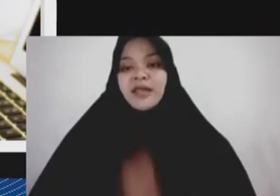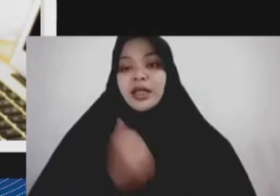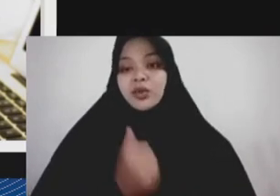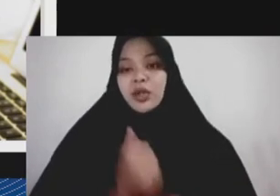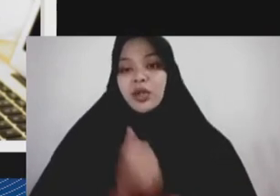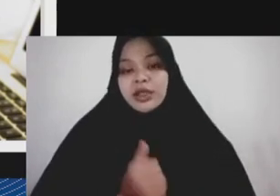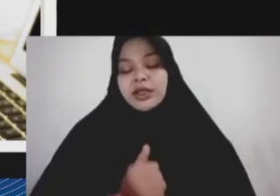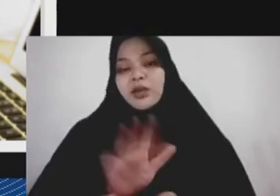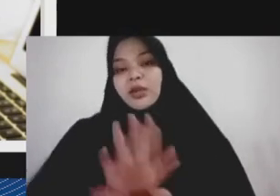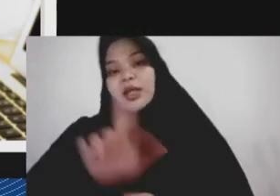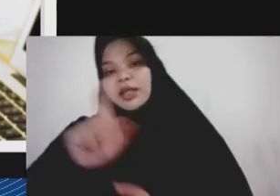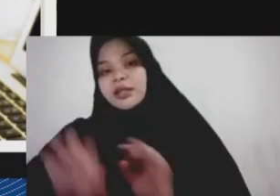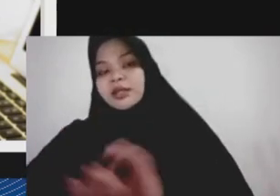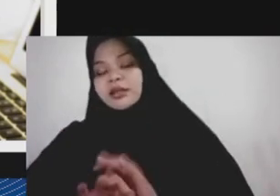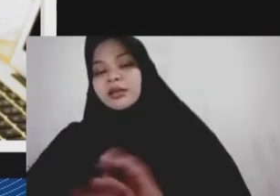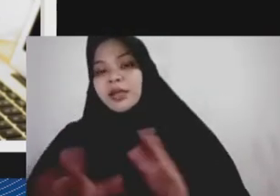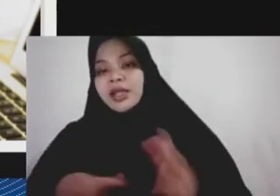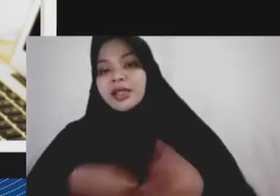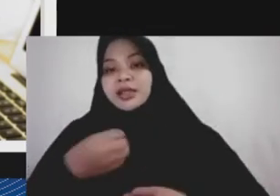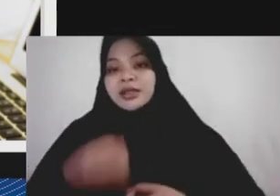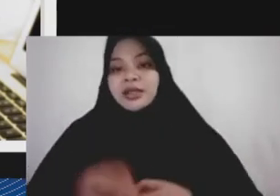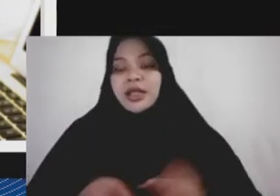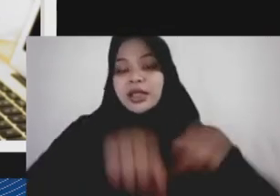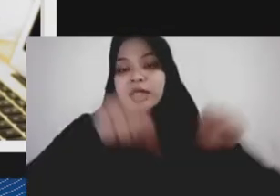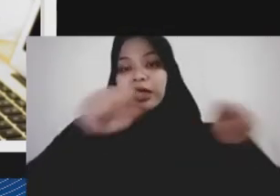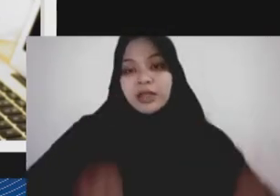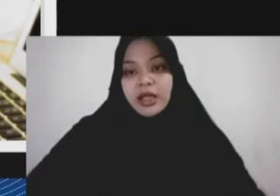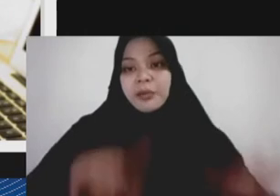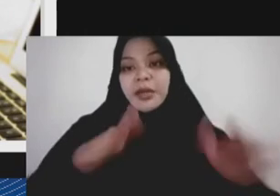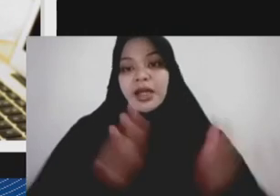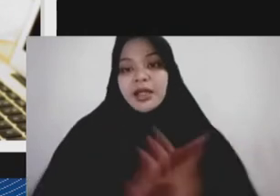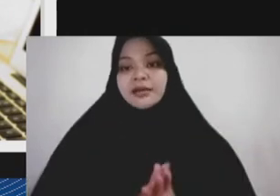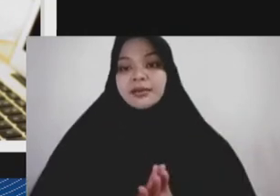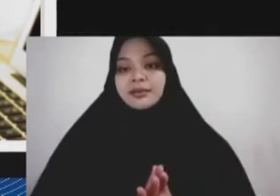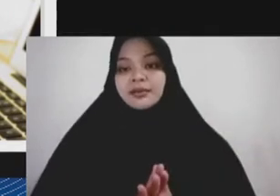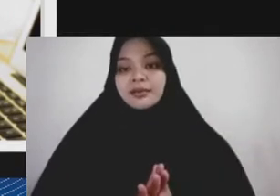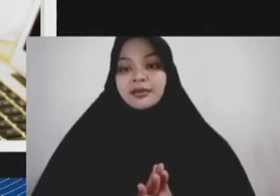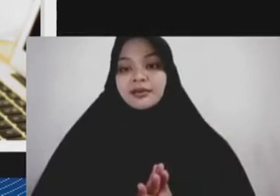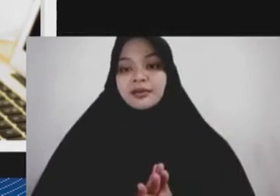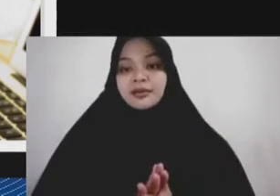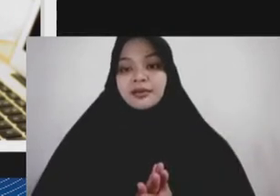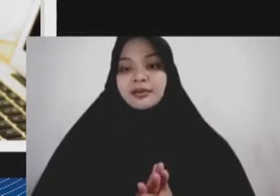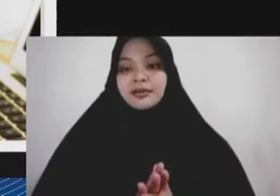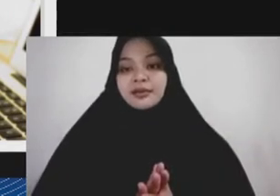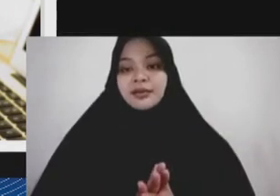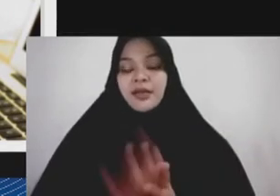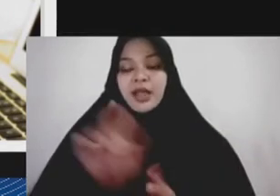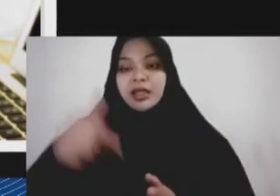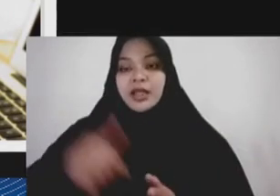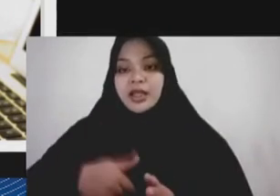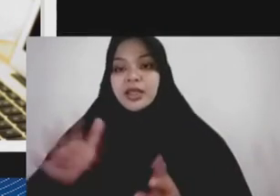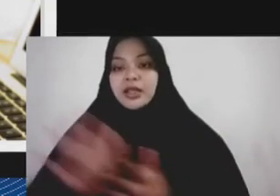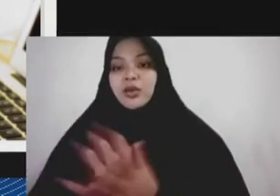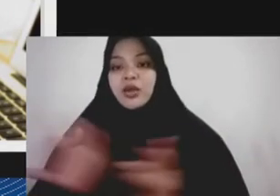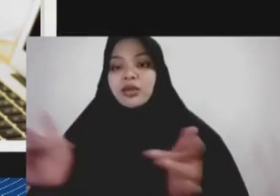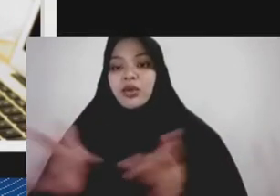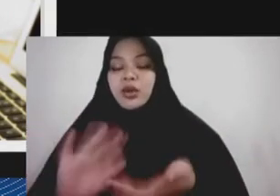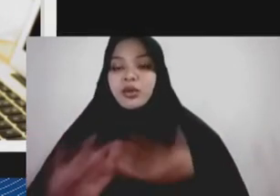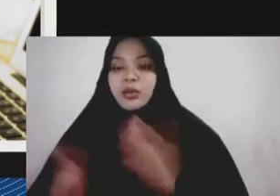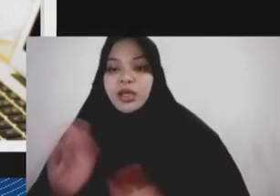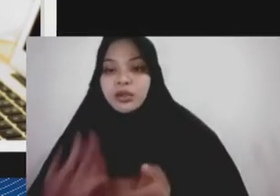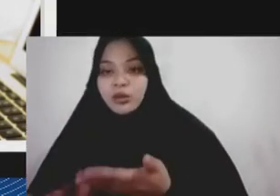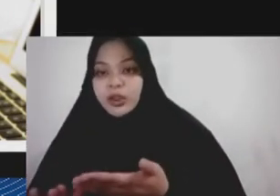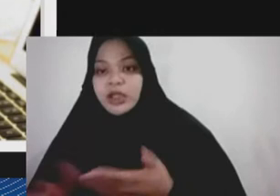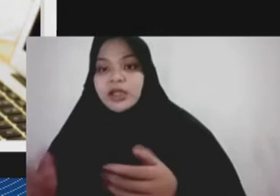into the systems. So we need to collaborate with our community networks to make sure that